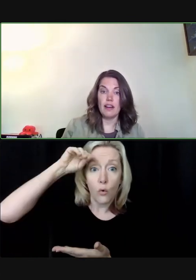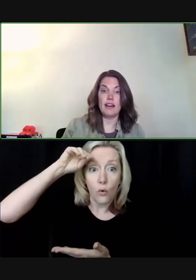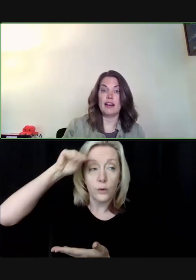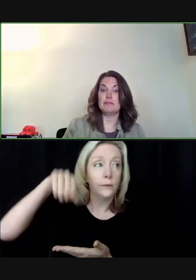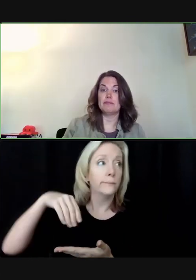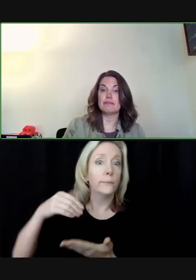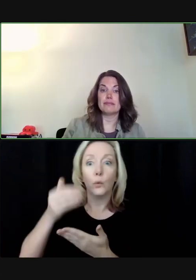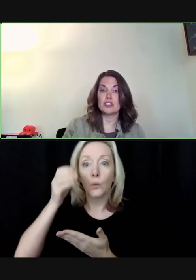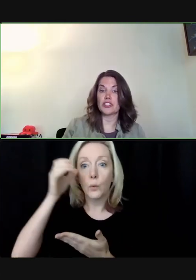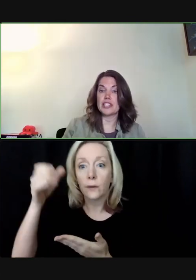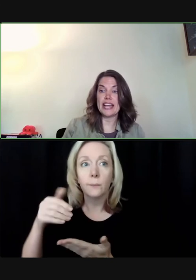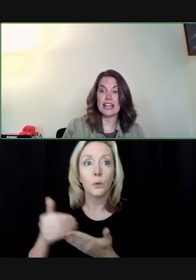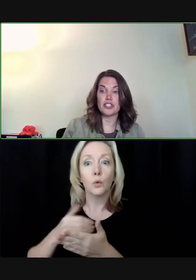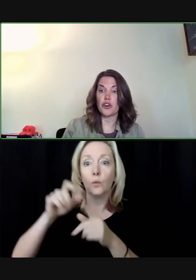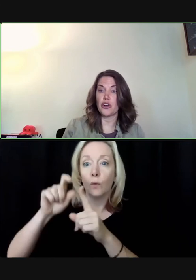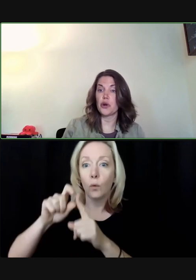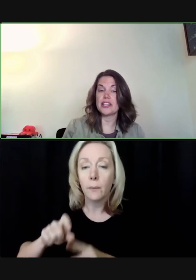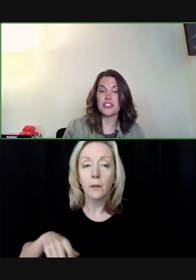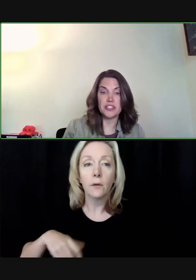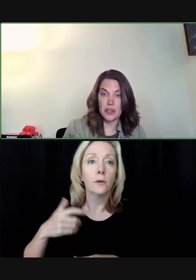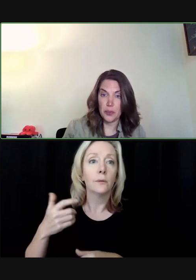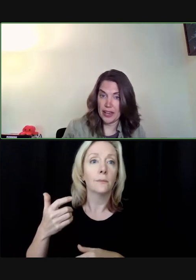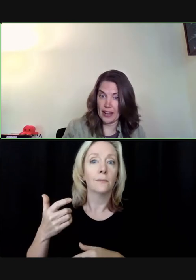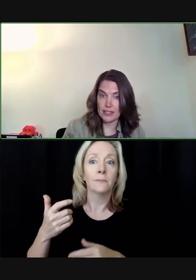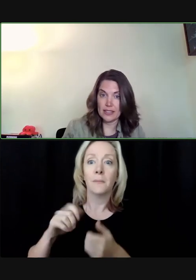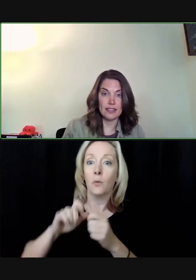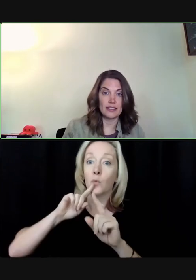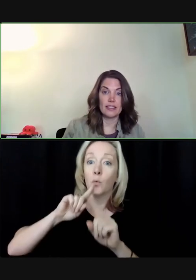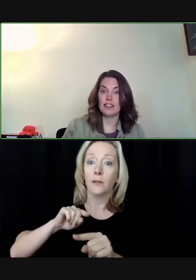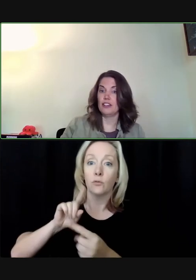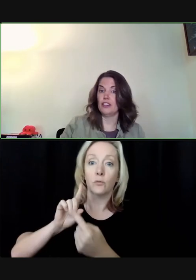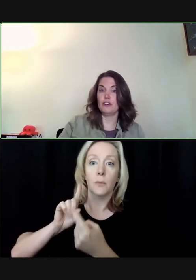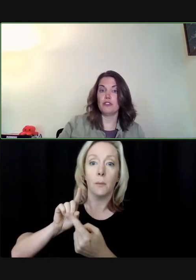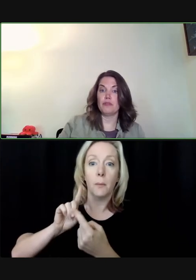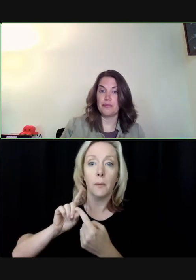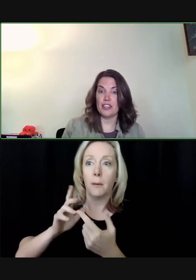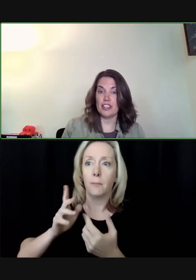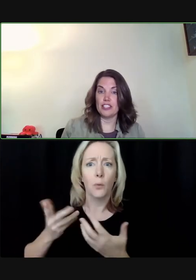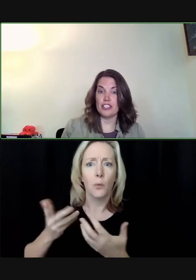learn, learning to answer our questions that we ask.